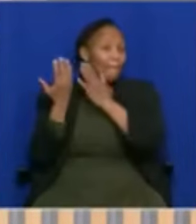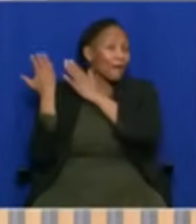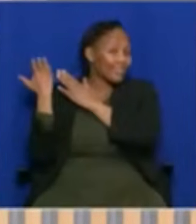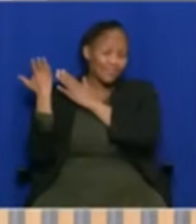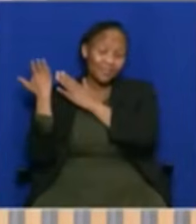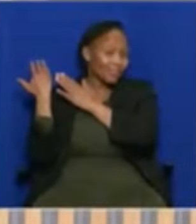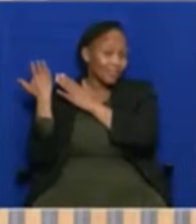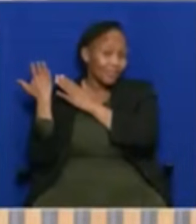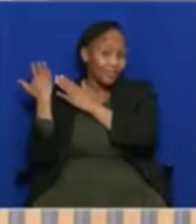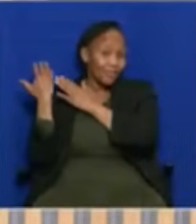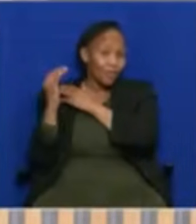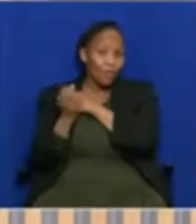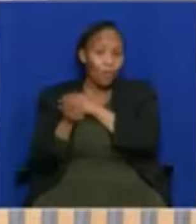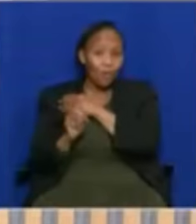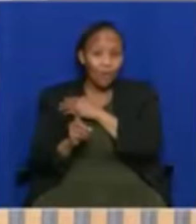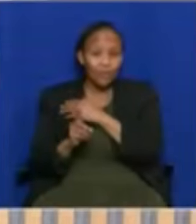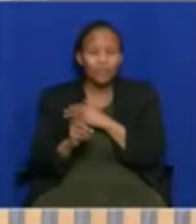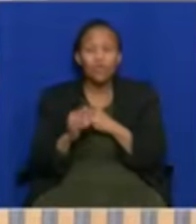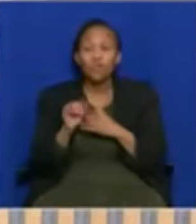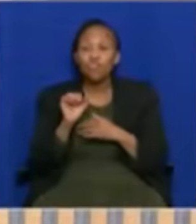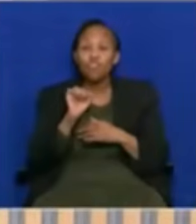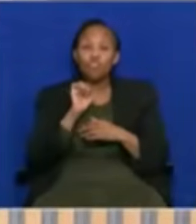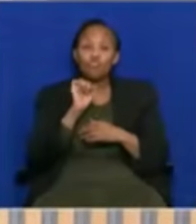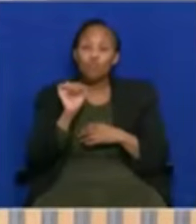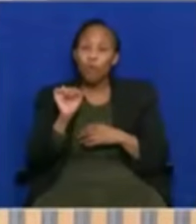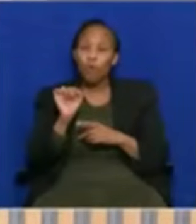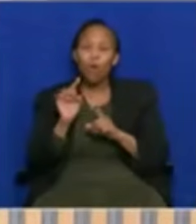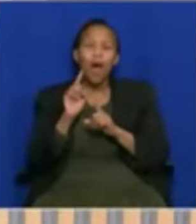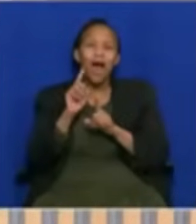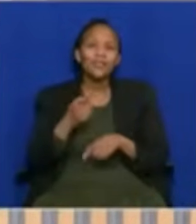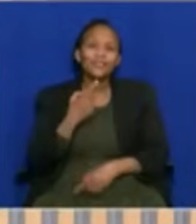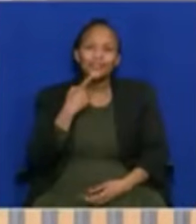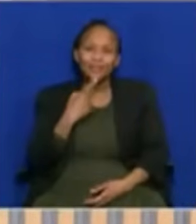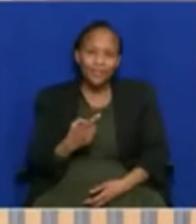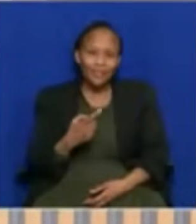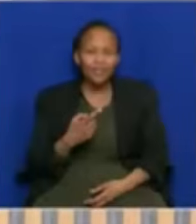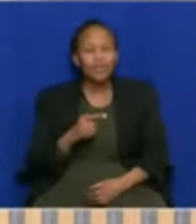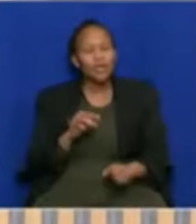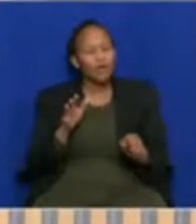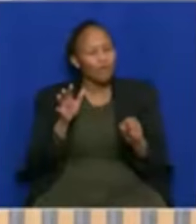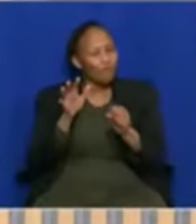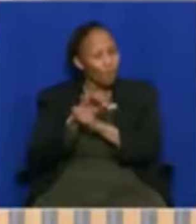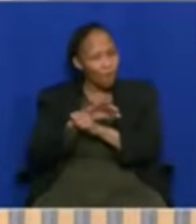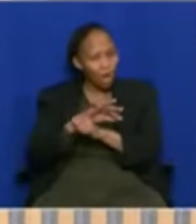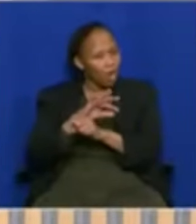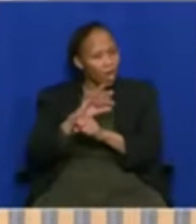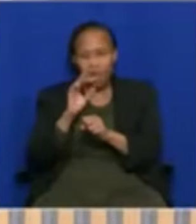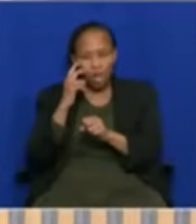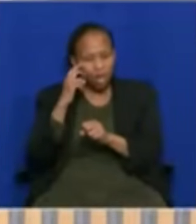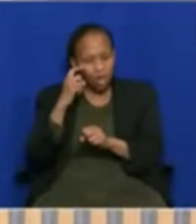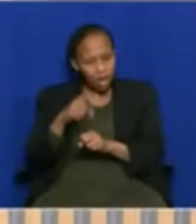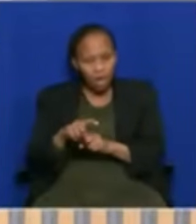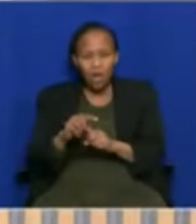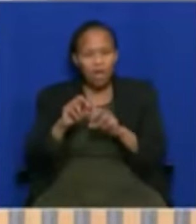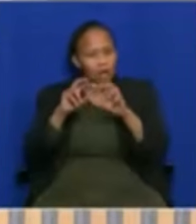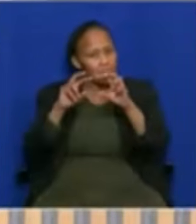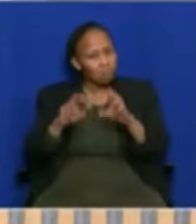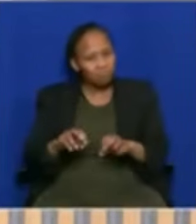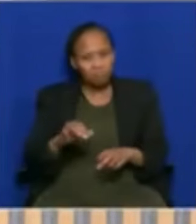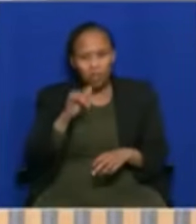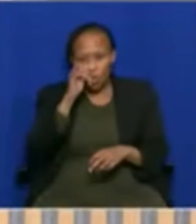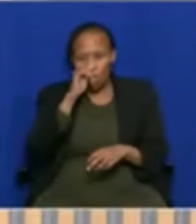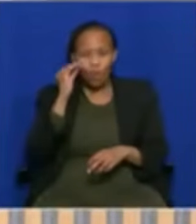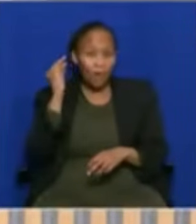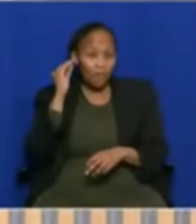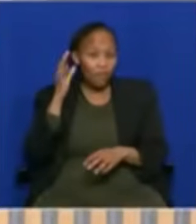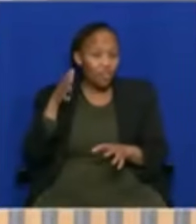Your answer to my question was you're looking at this thing holistically, you're investigating crime intelligence, and you are looking at the